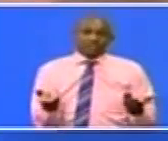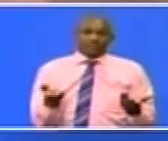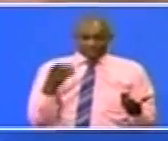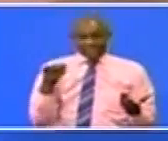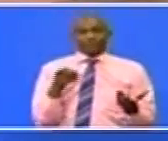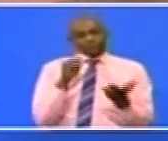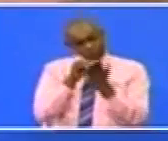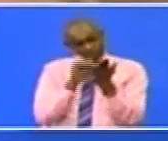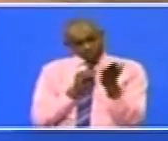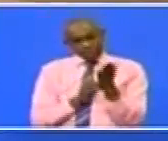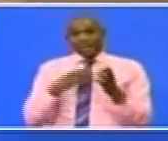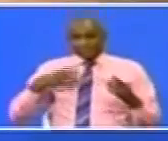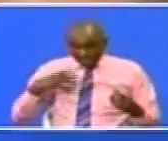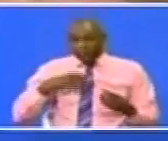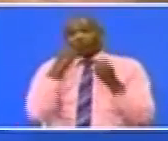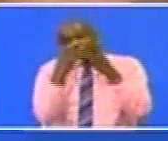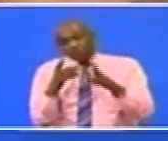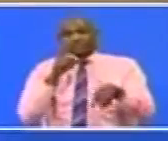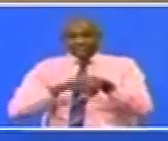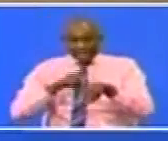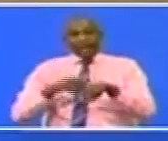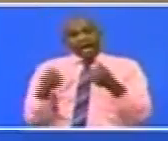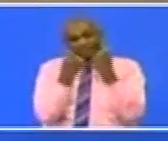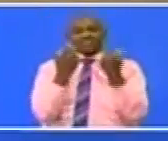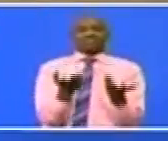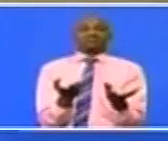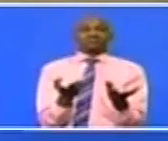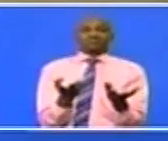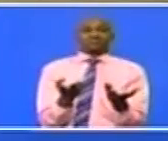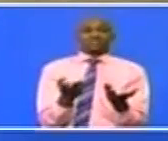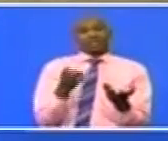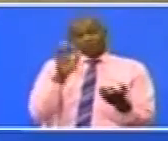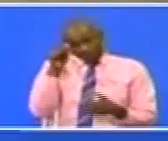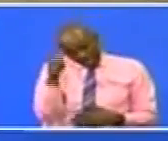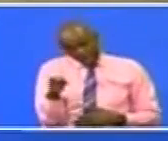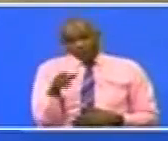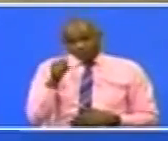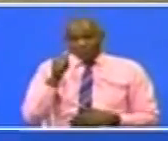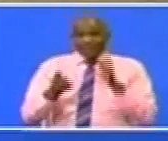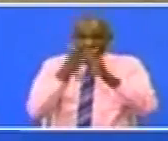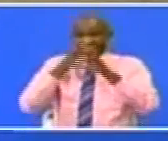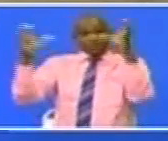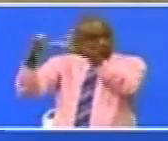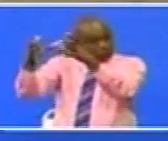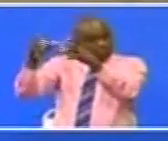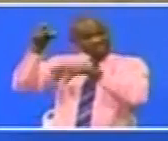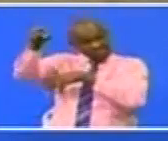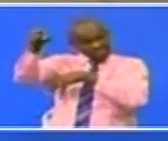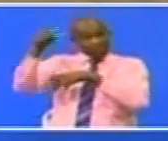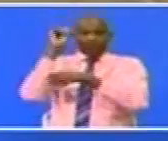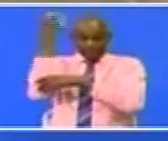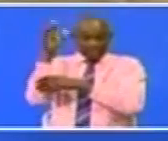list. The people who should be notified in case something happens to it. From the other side of it, from now the emergency personnel side